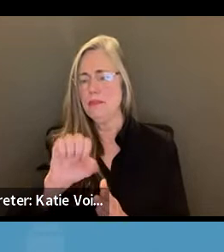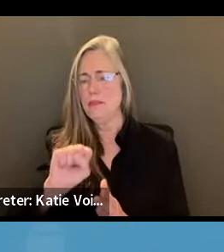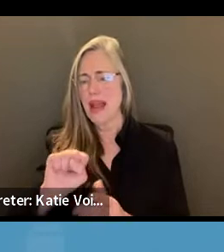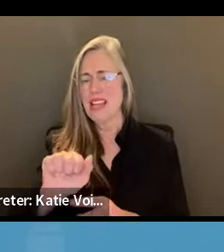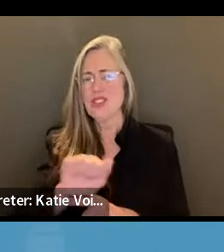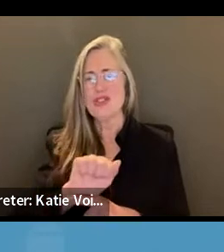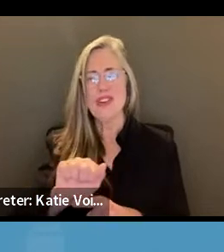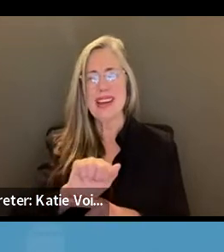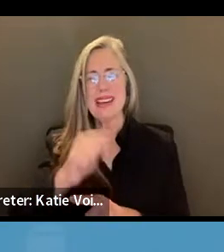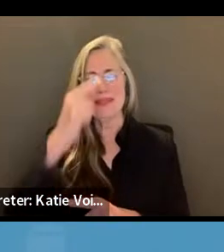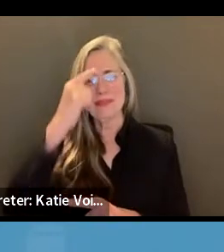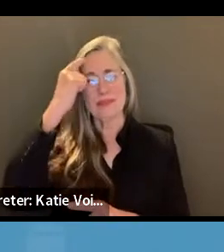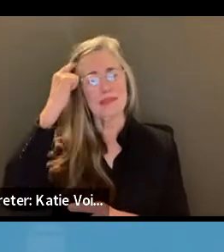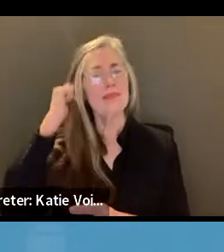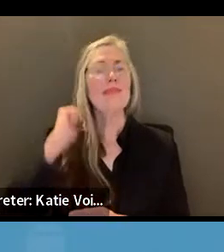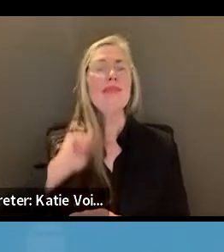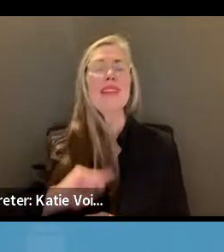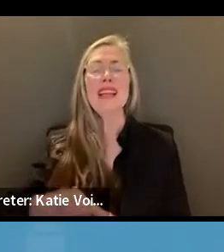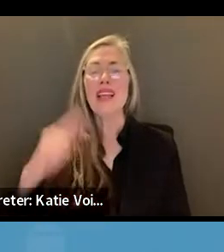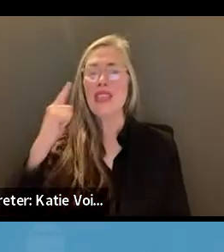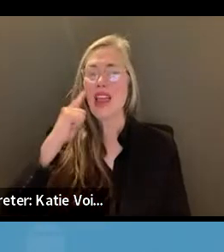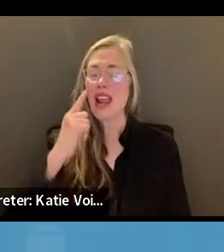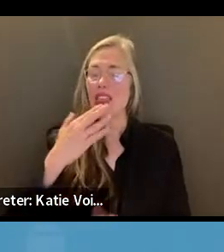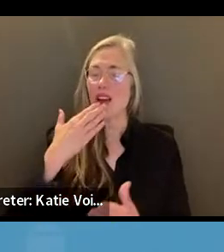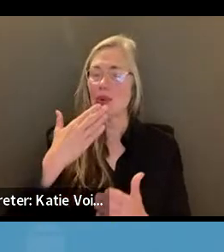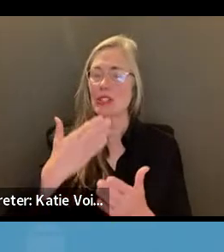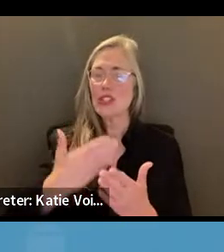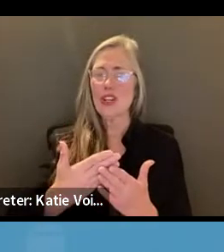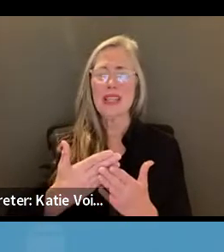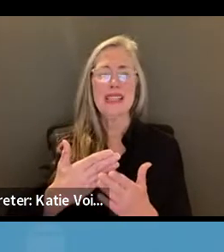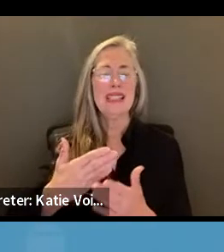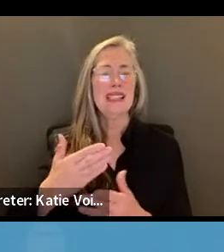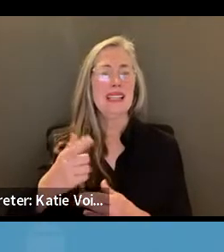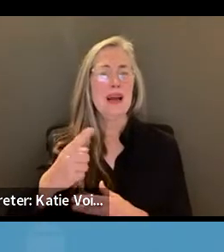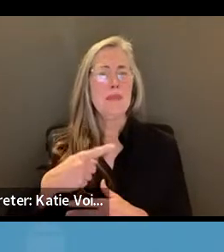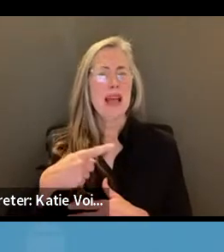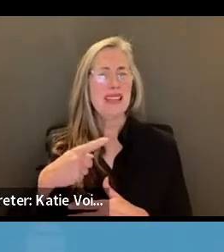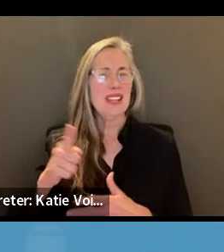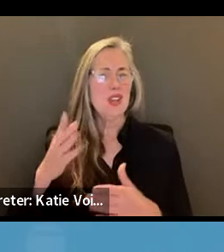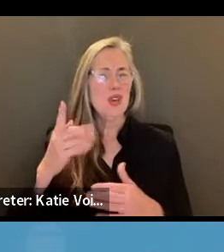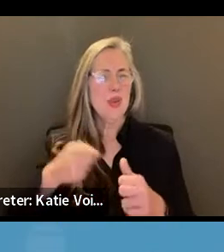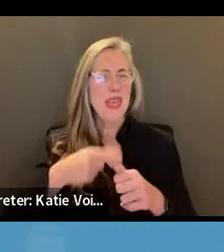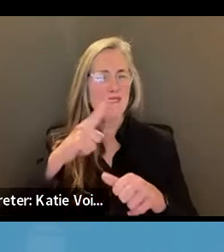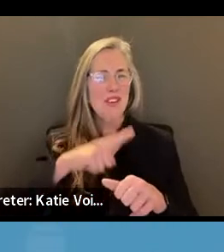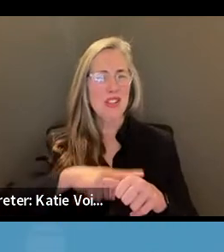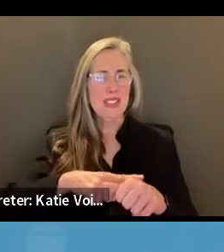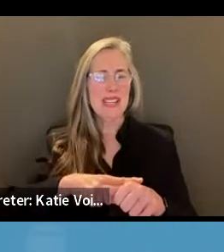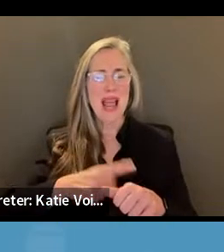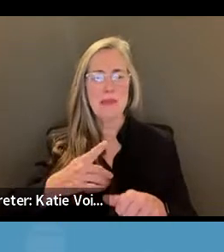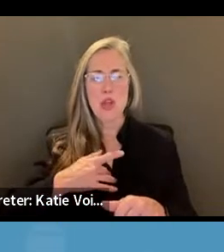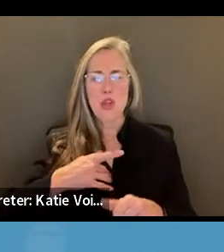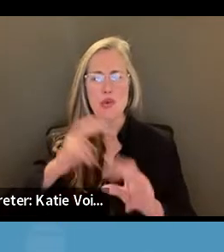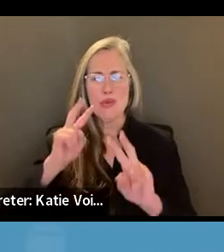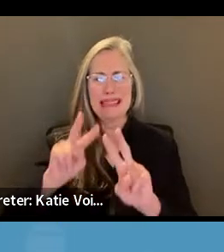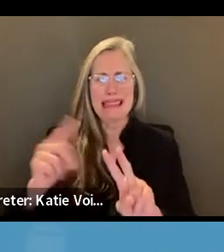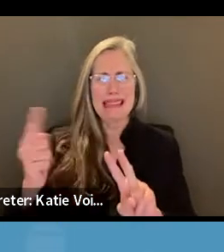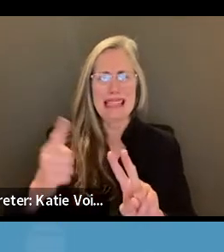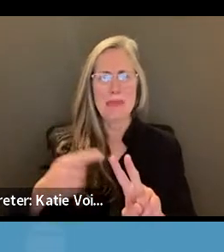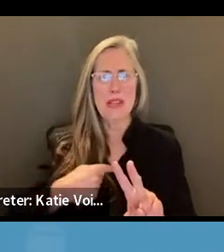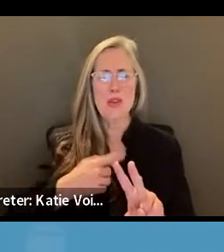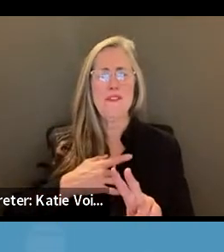seem to find it. But fear is that first kind of barrier into actually